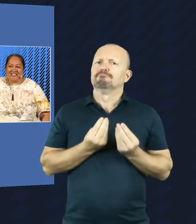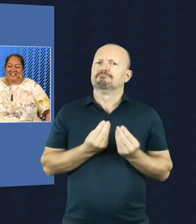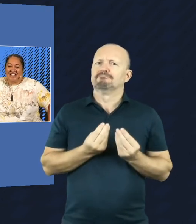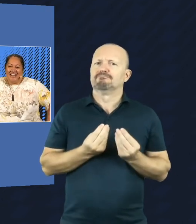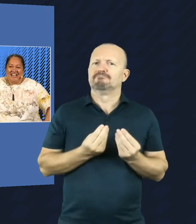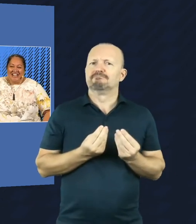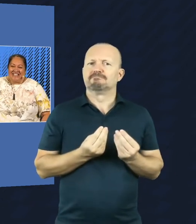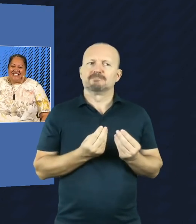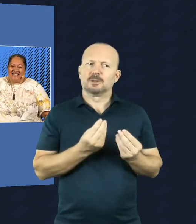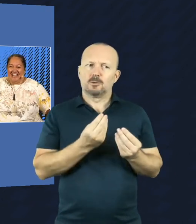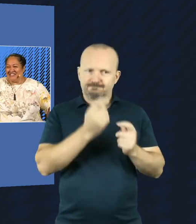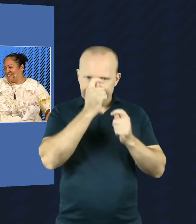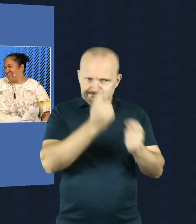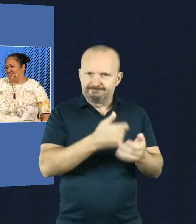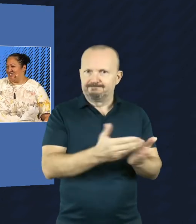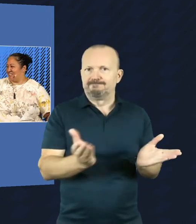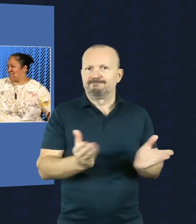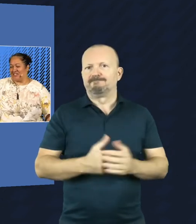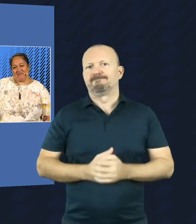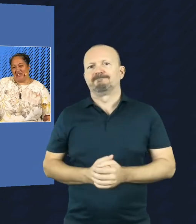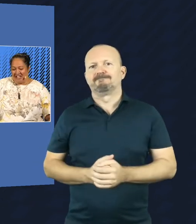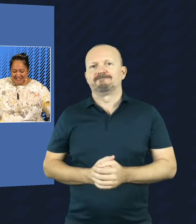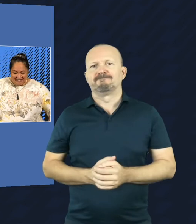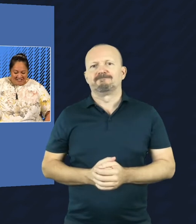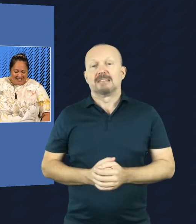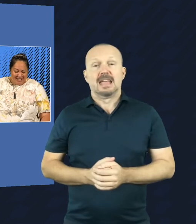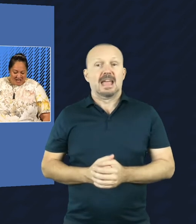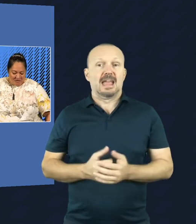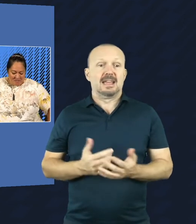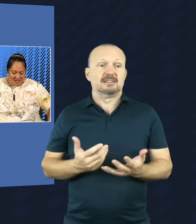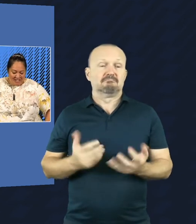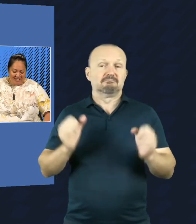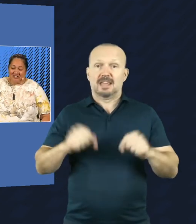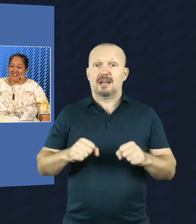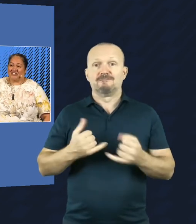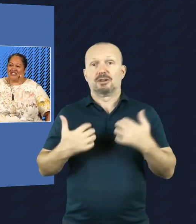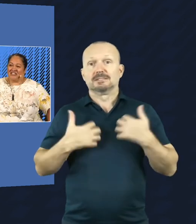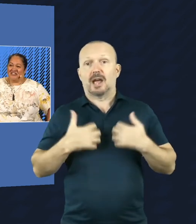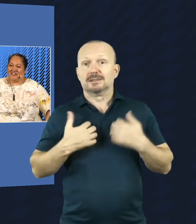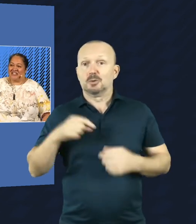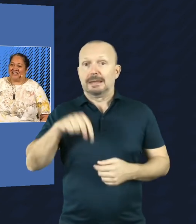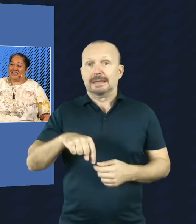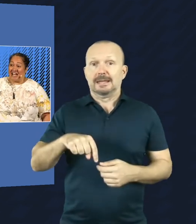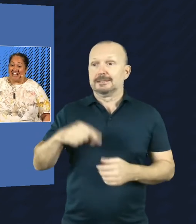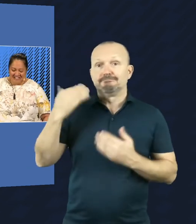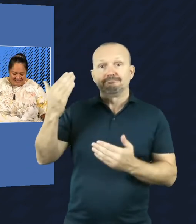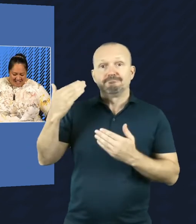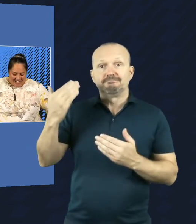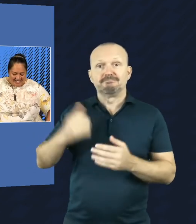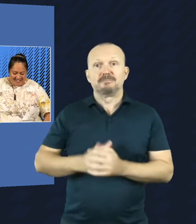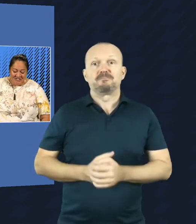know who you are. And yeah, I'm really excited to be here. And my kōrero to you